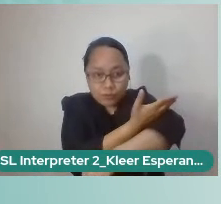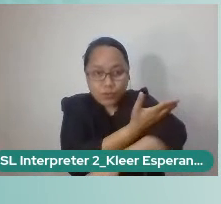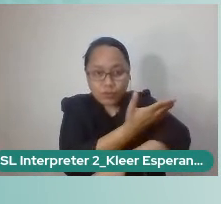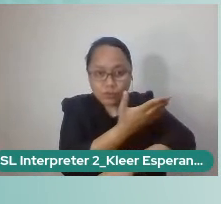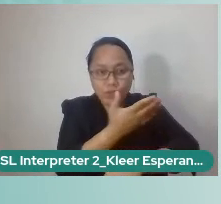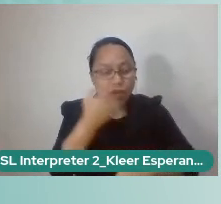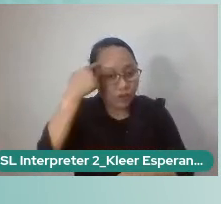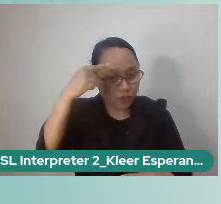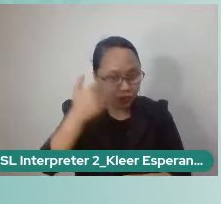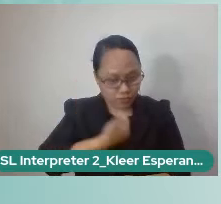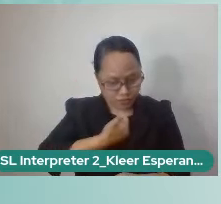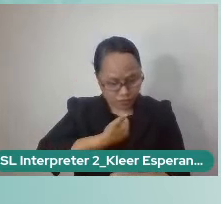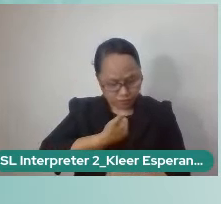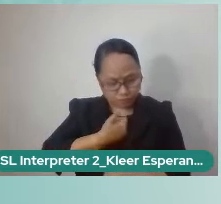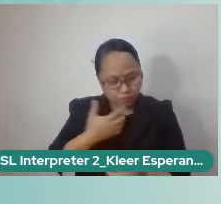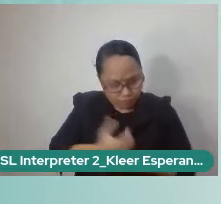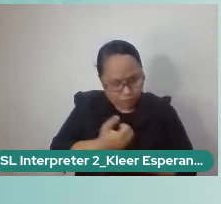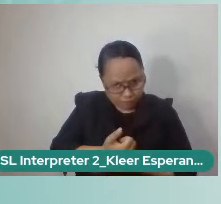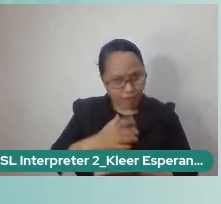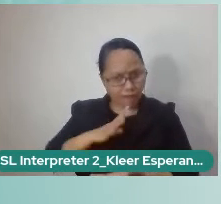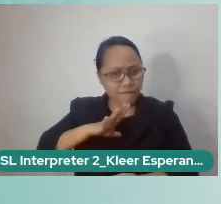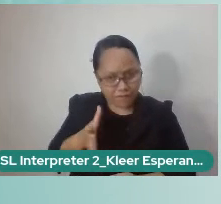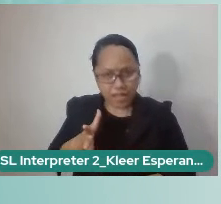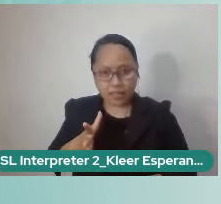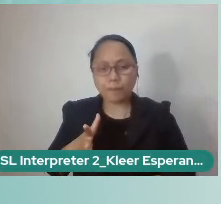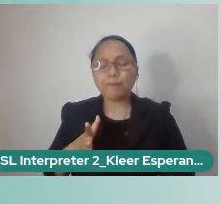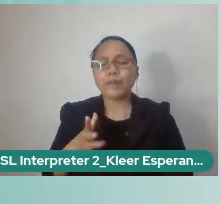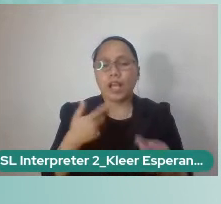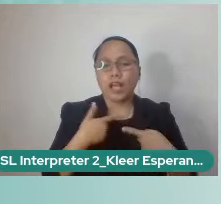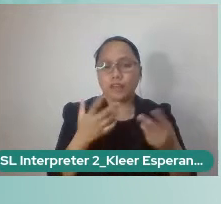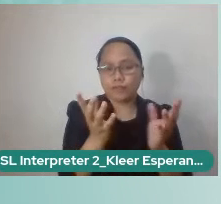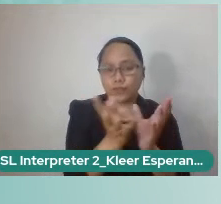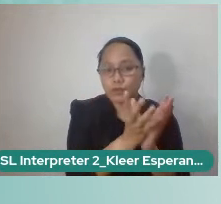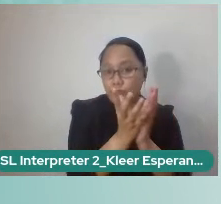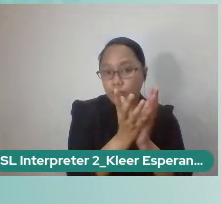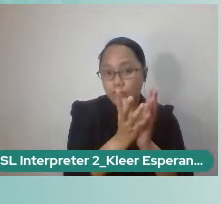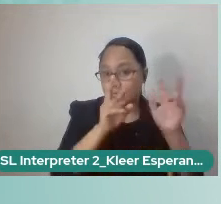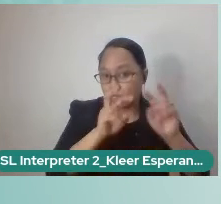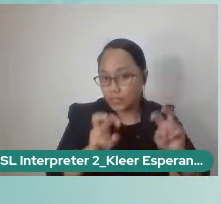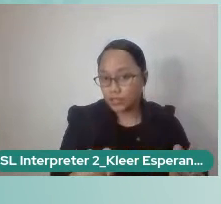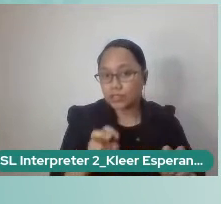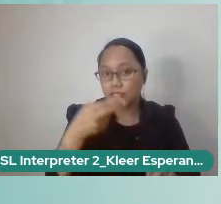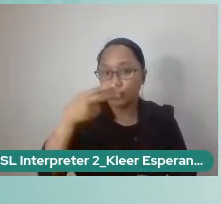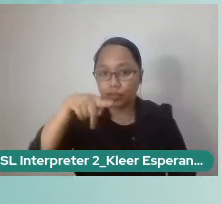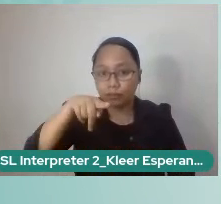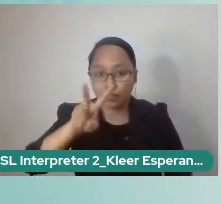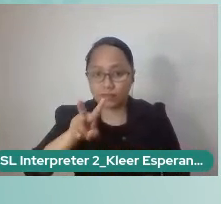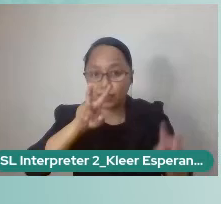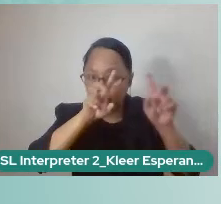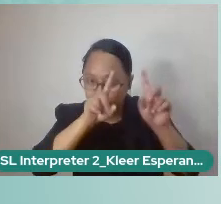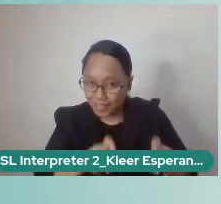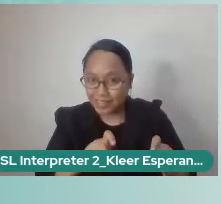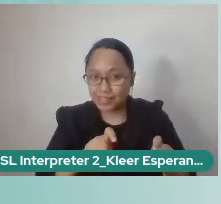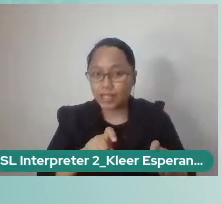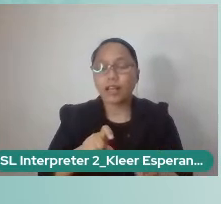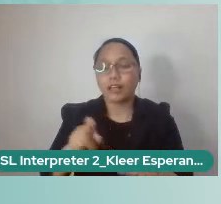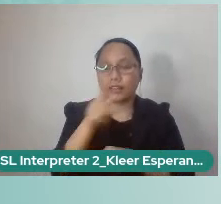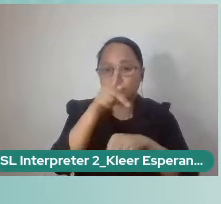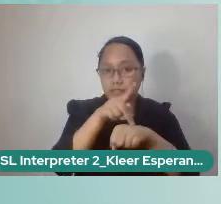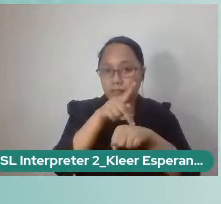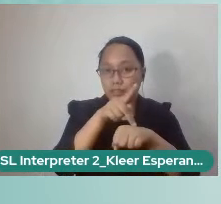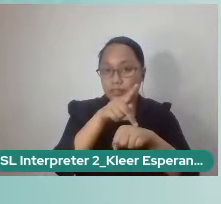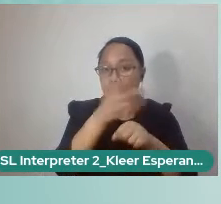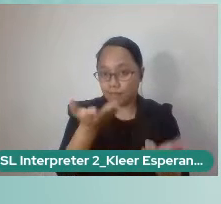experience in Philippines in March this year. This is a community intervention activity with many women came,